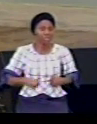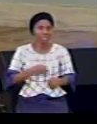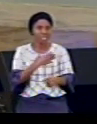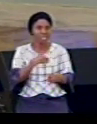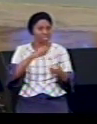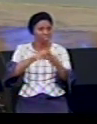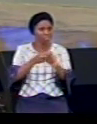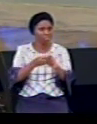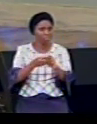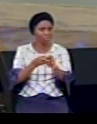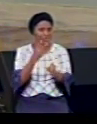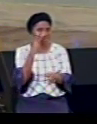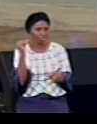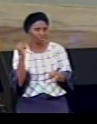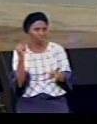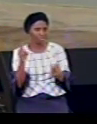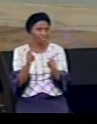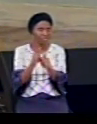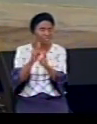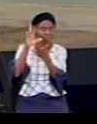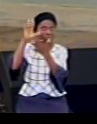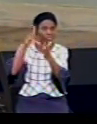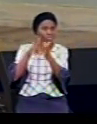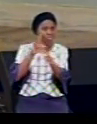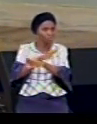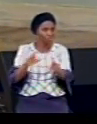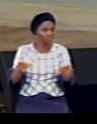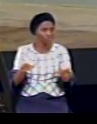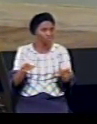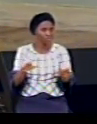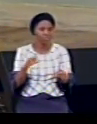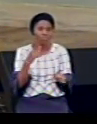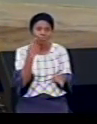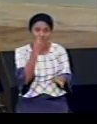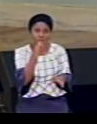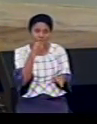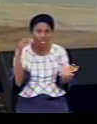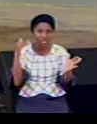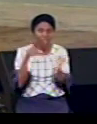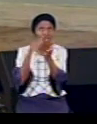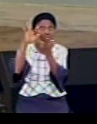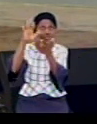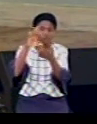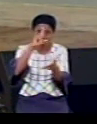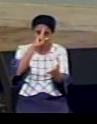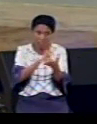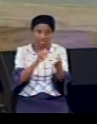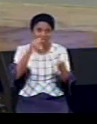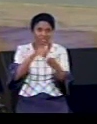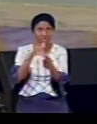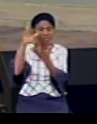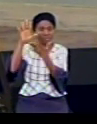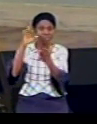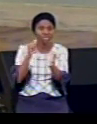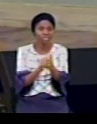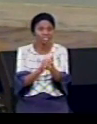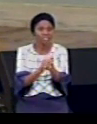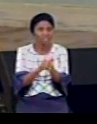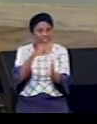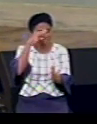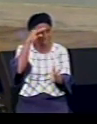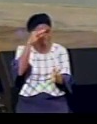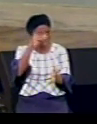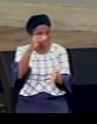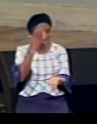hopeless. Who against hope believed in hope that he might become the